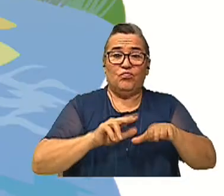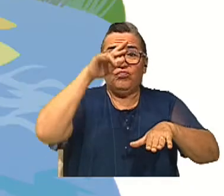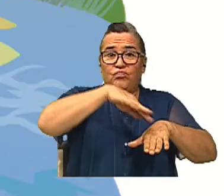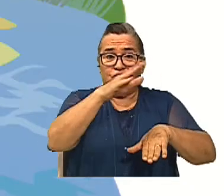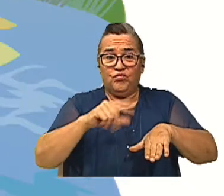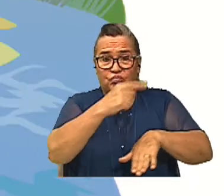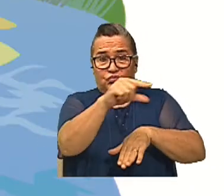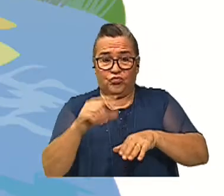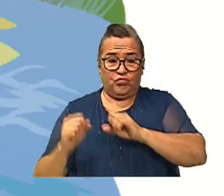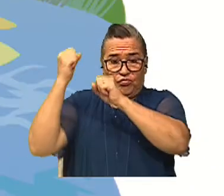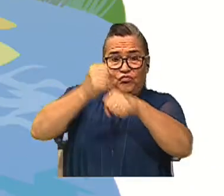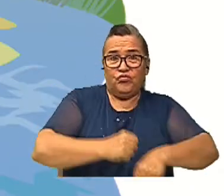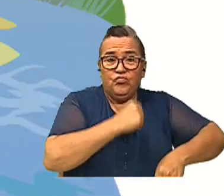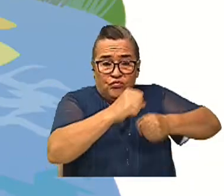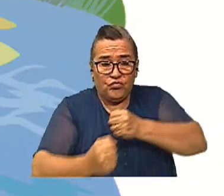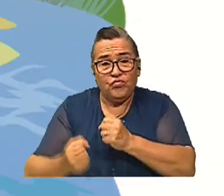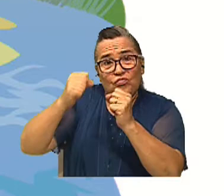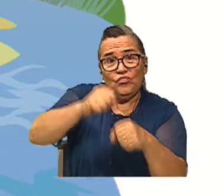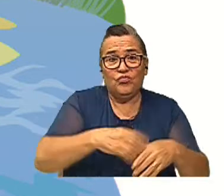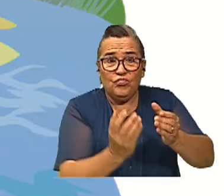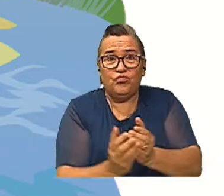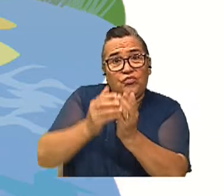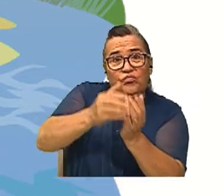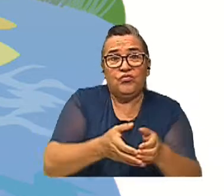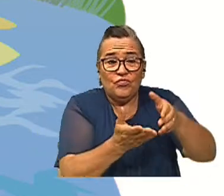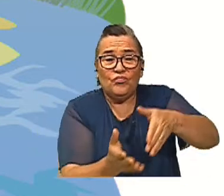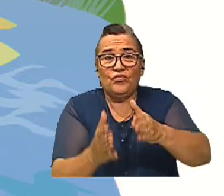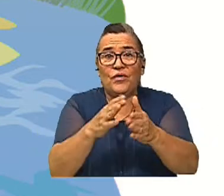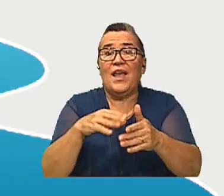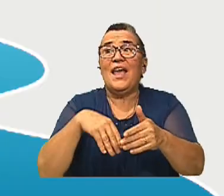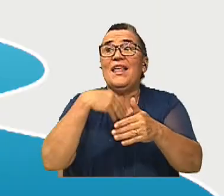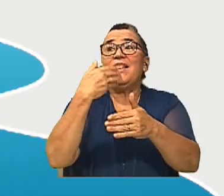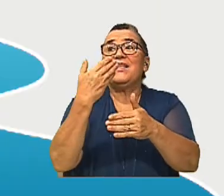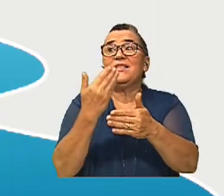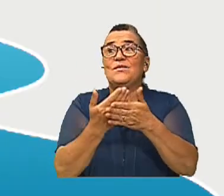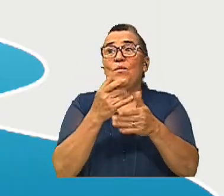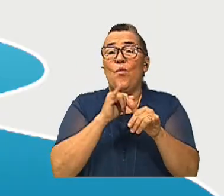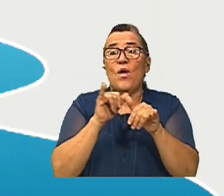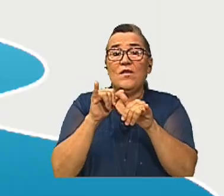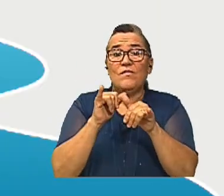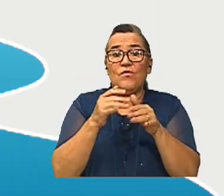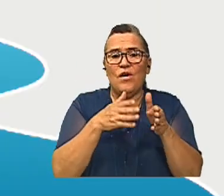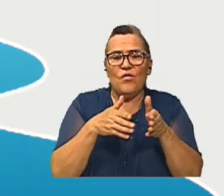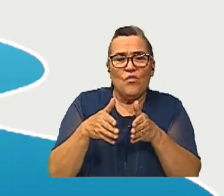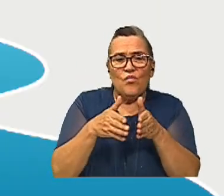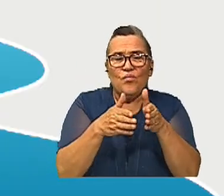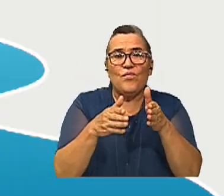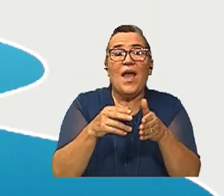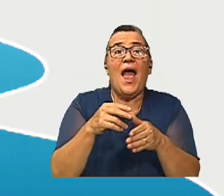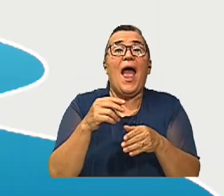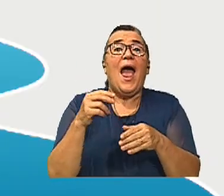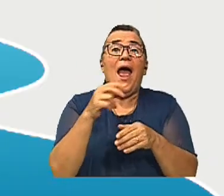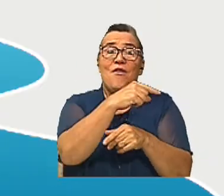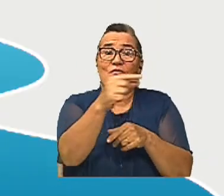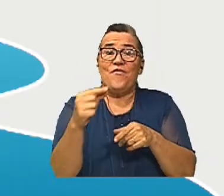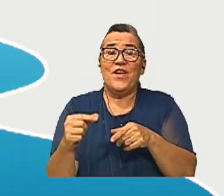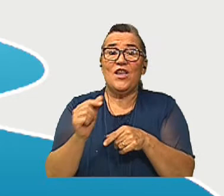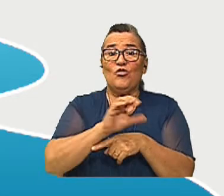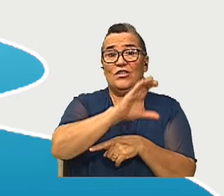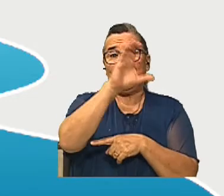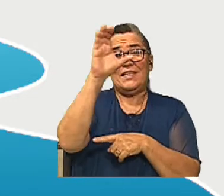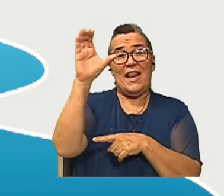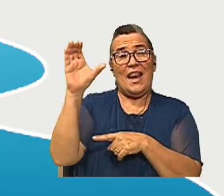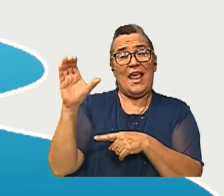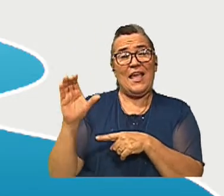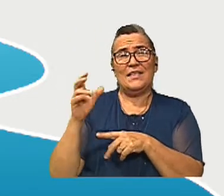day of their vacation, they drove on the bumpy road to Rio Celeste, where they hiked to the